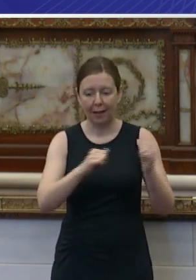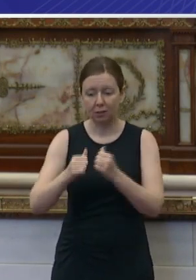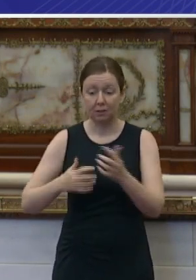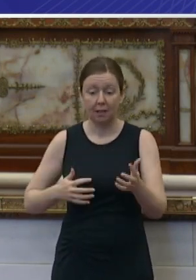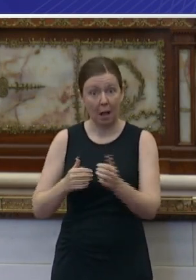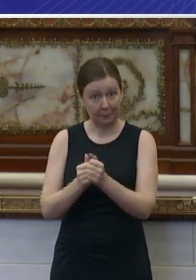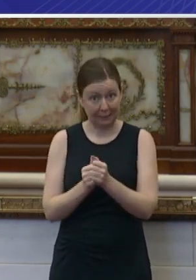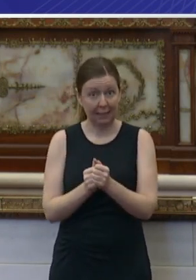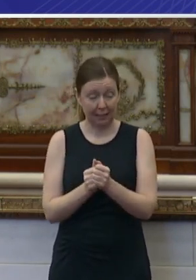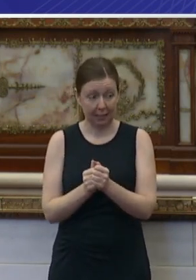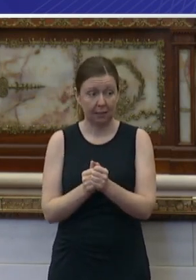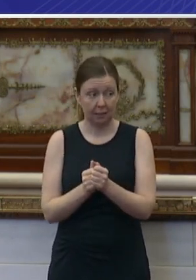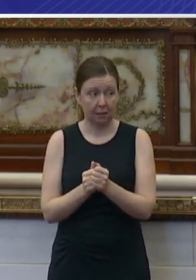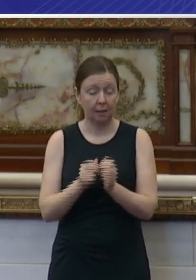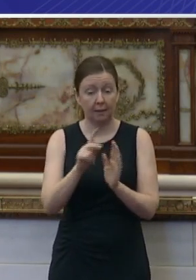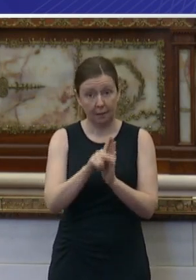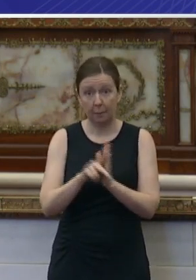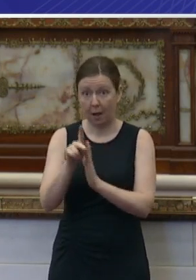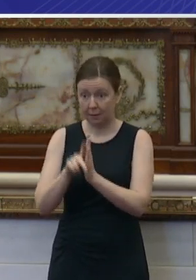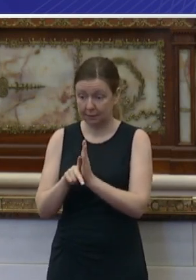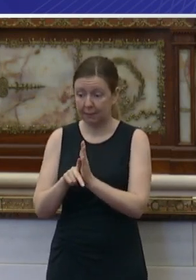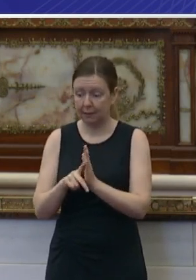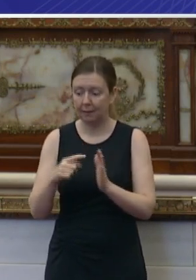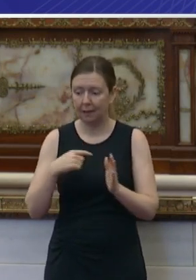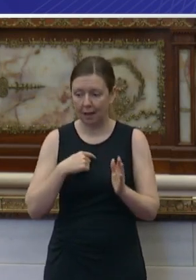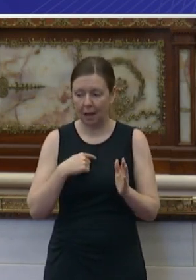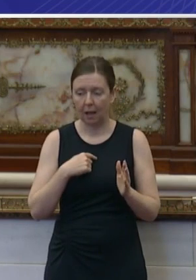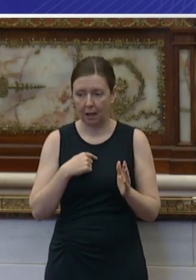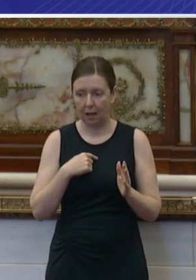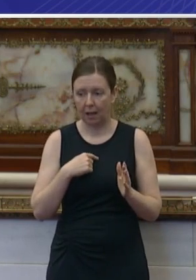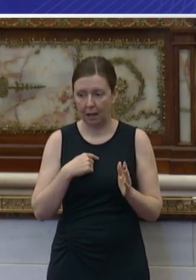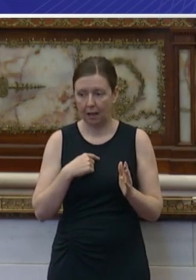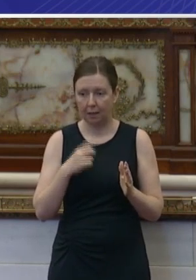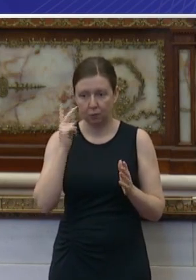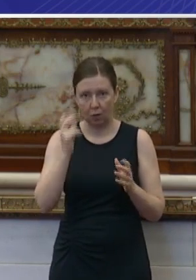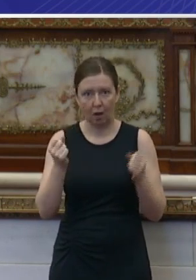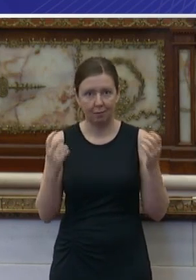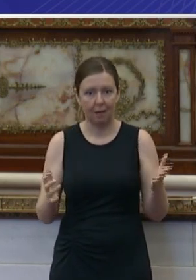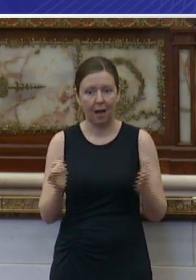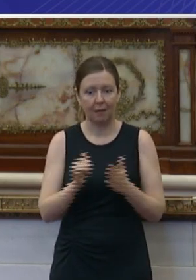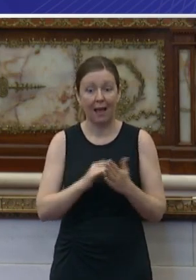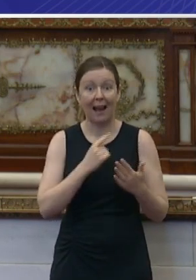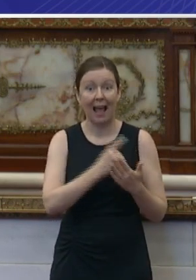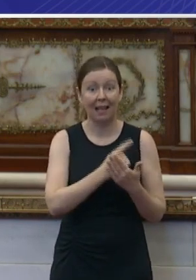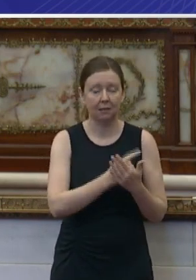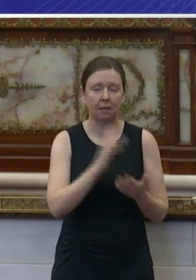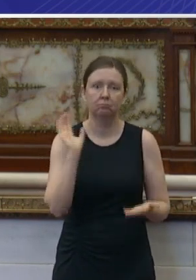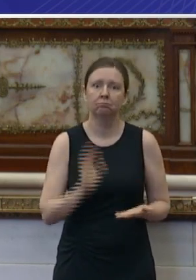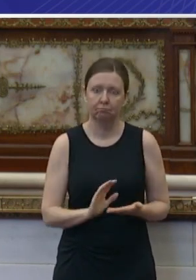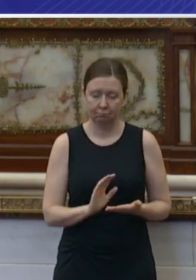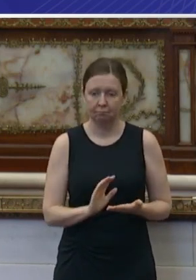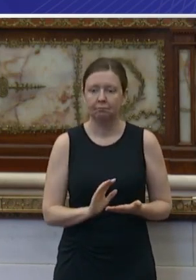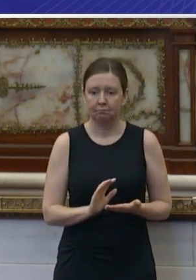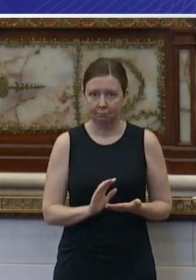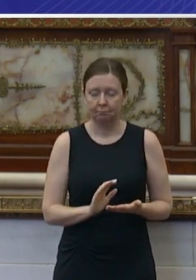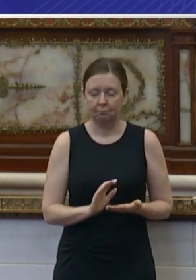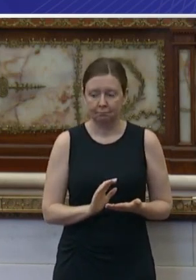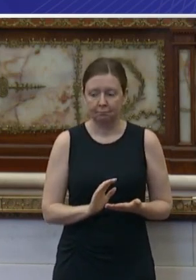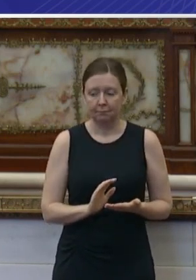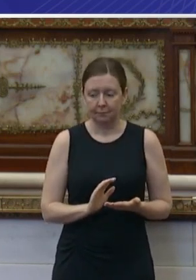updated this policy, I saw a lot of that anxiety that I was feeling,